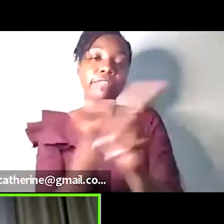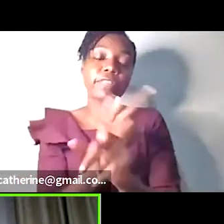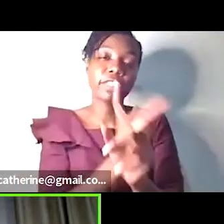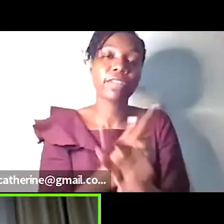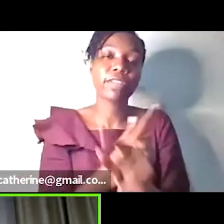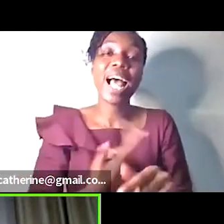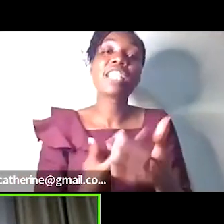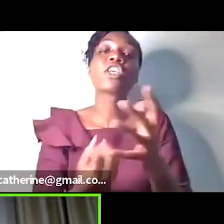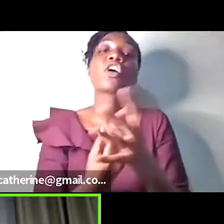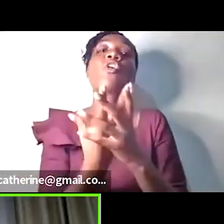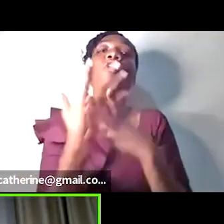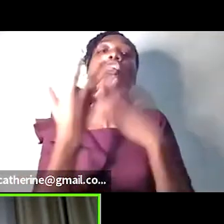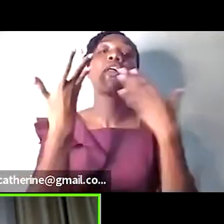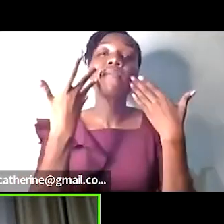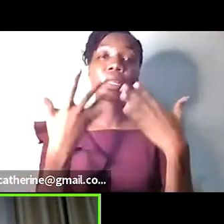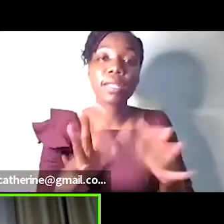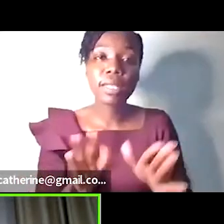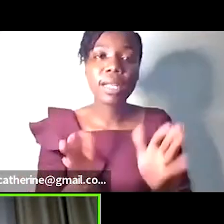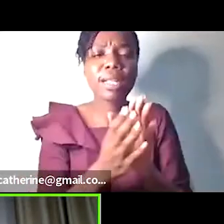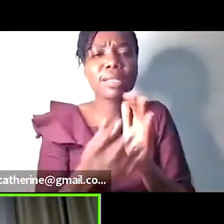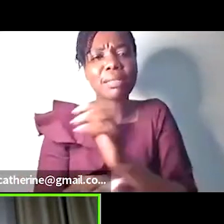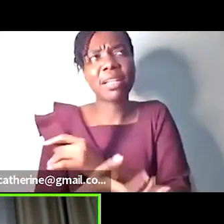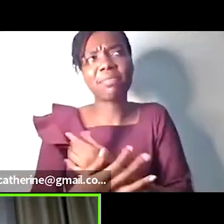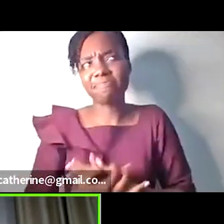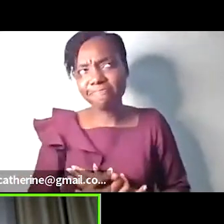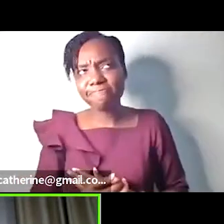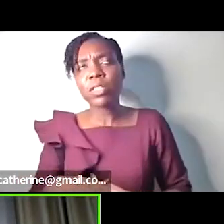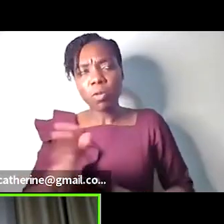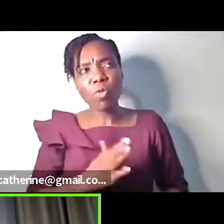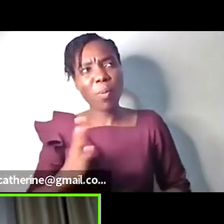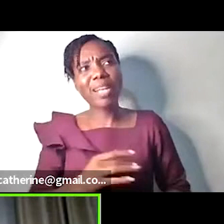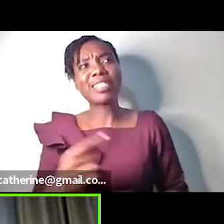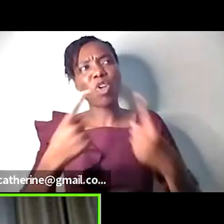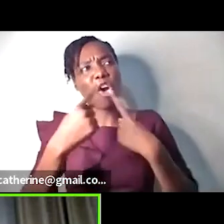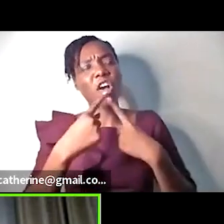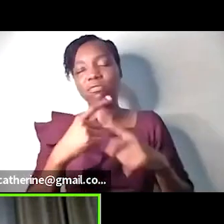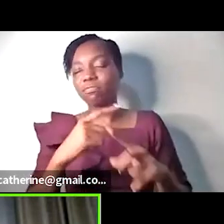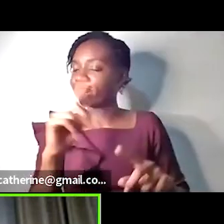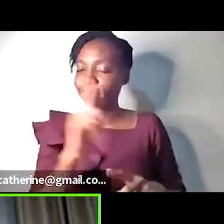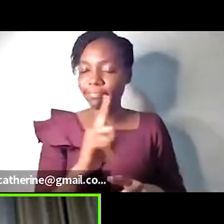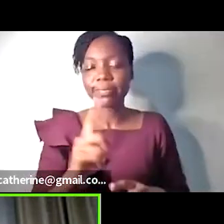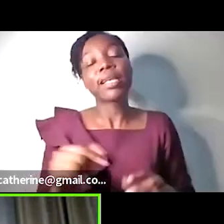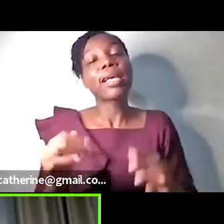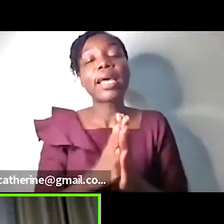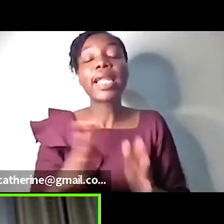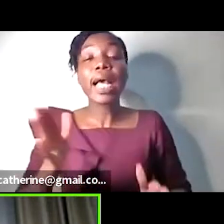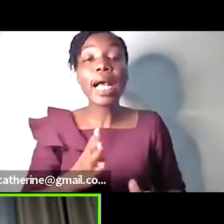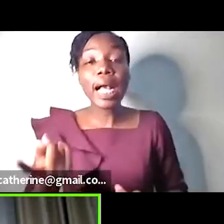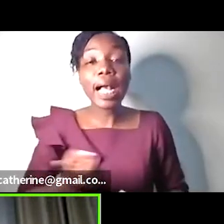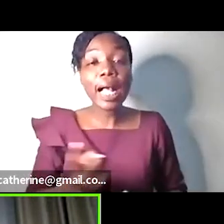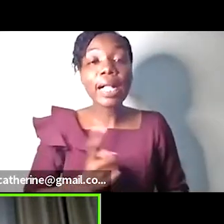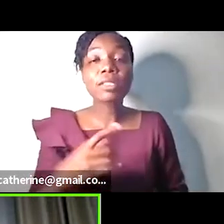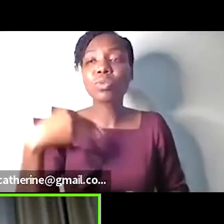told that a woman shouldn't speak up. Girls are always beaten when they answer